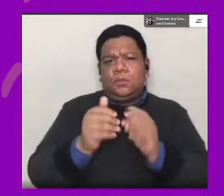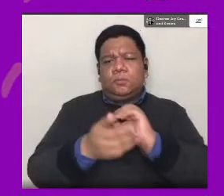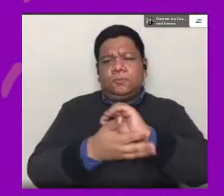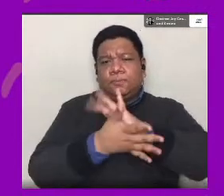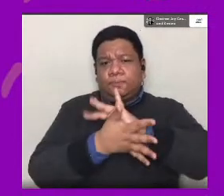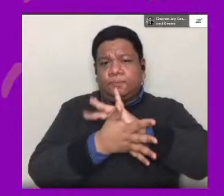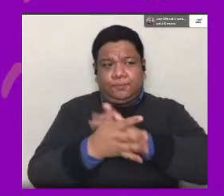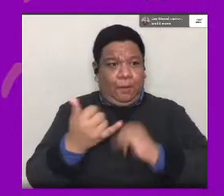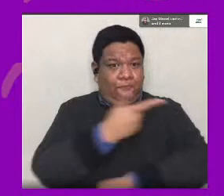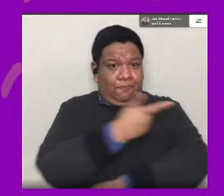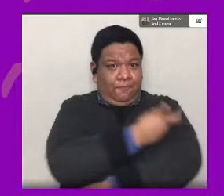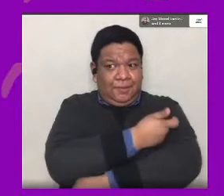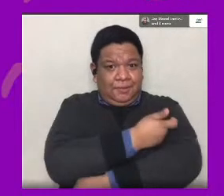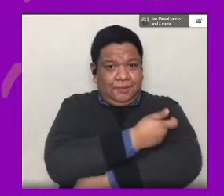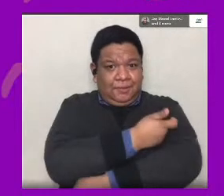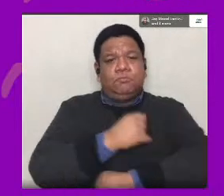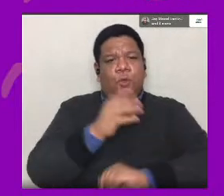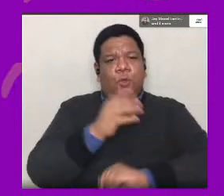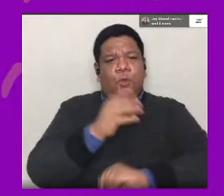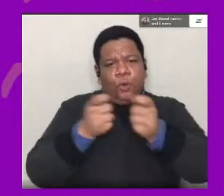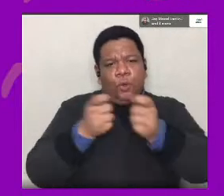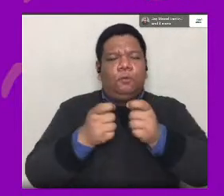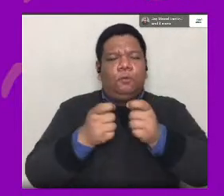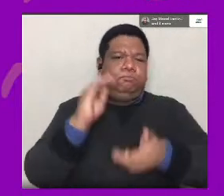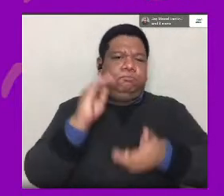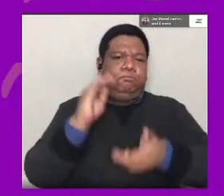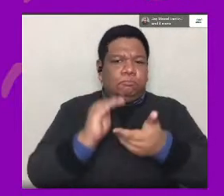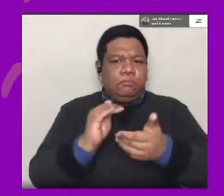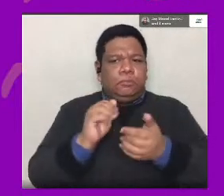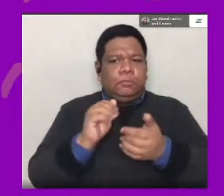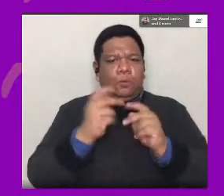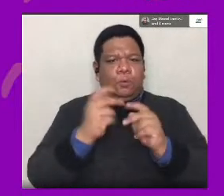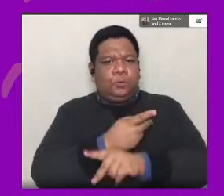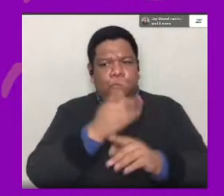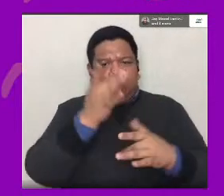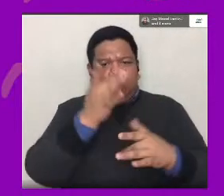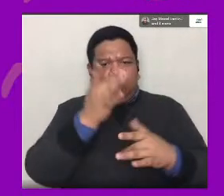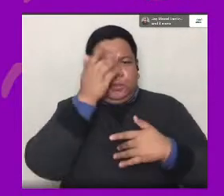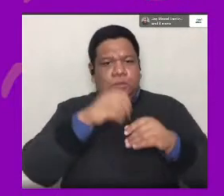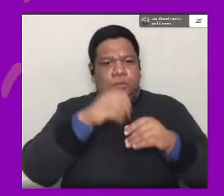the loss of life and severe illness in the U.S. and abroad.